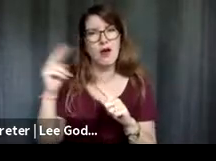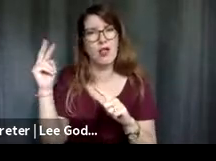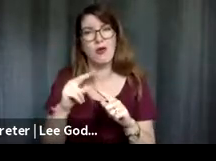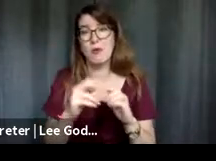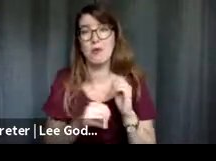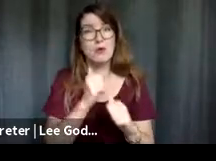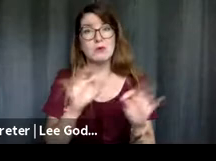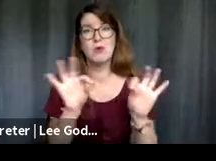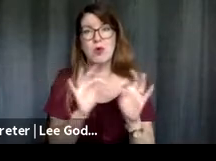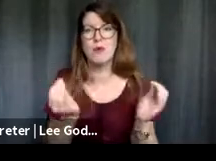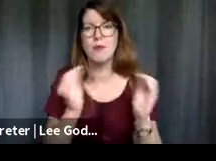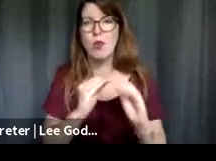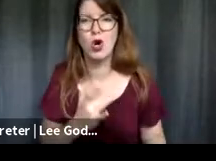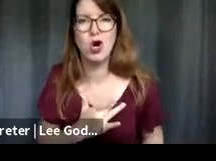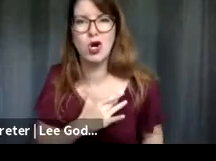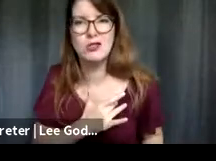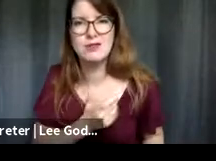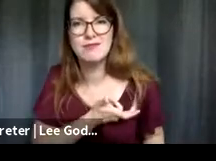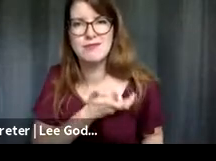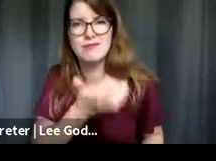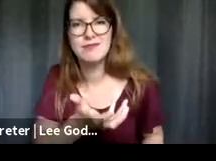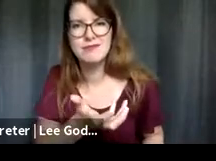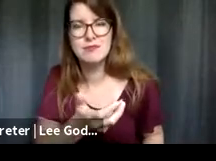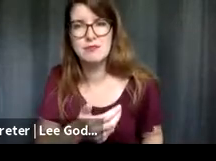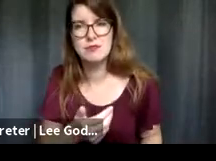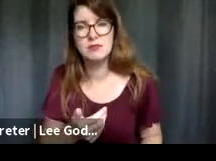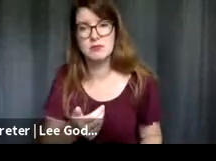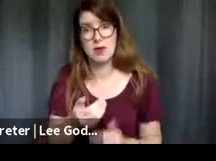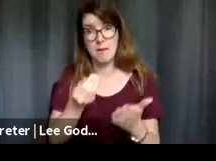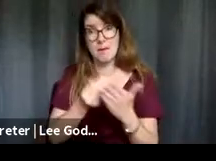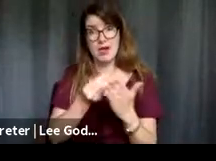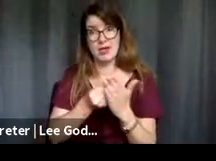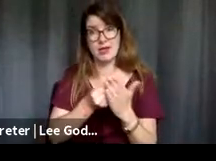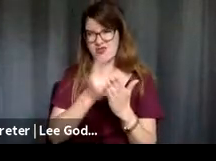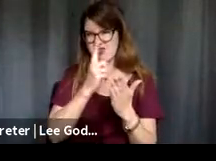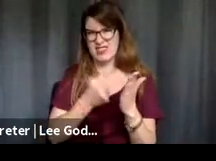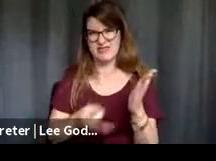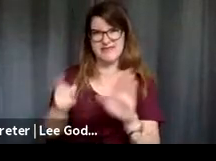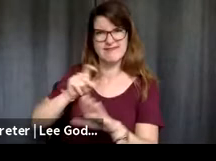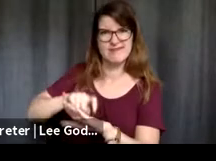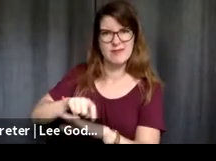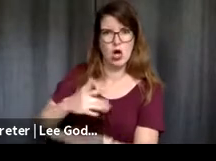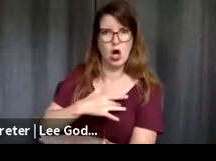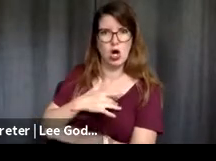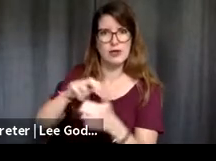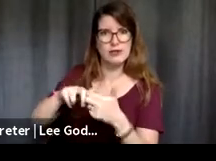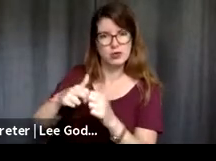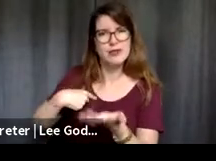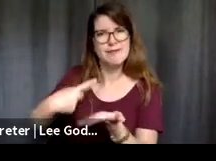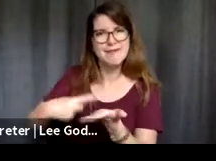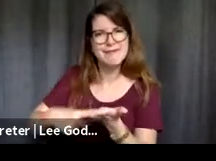heart. Is that money really is first a heart issue, and we talked about this week one. And that